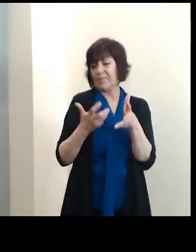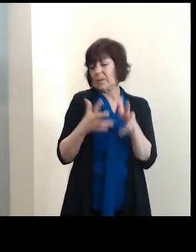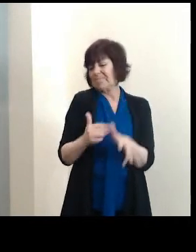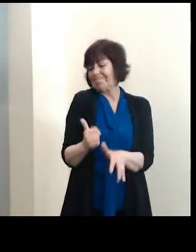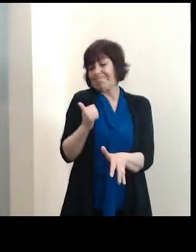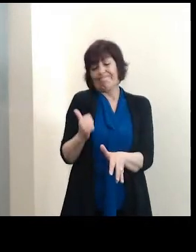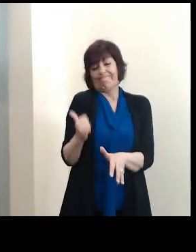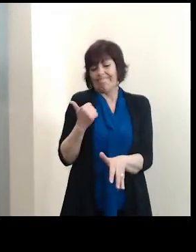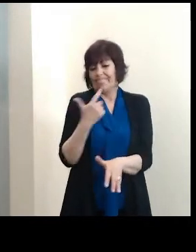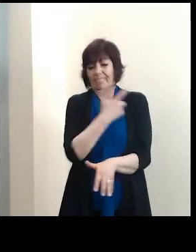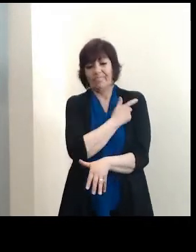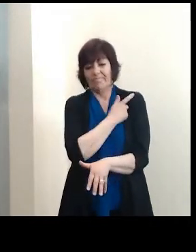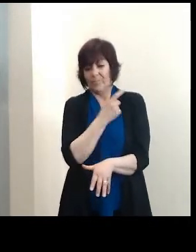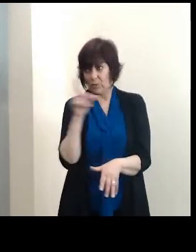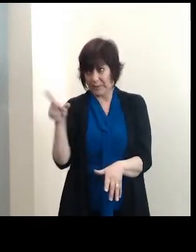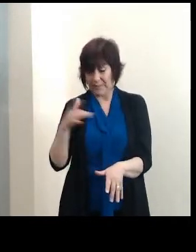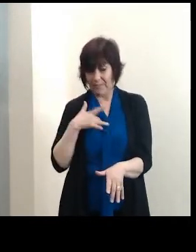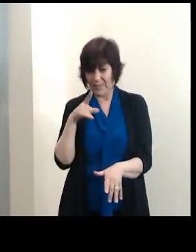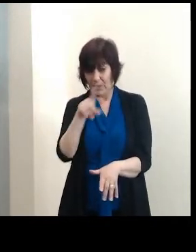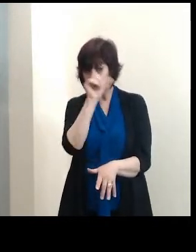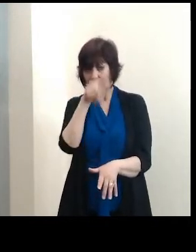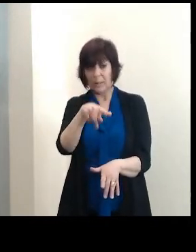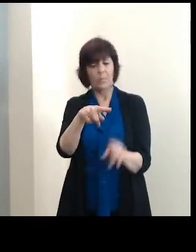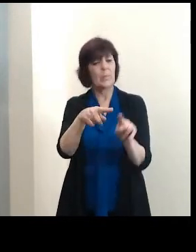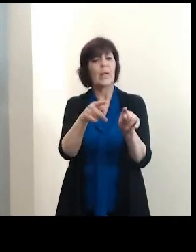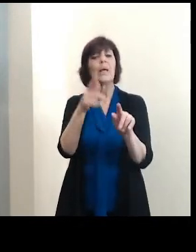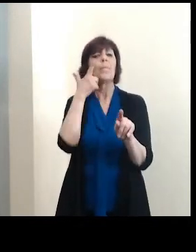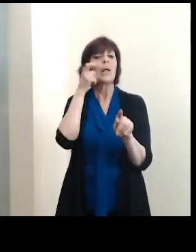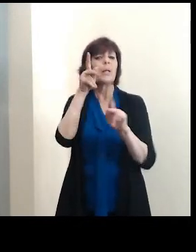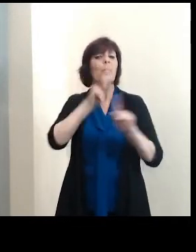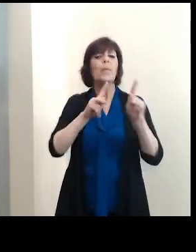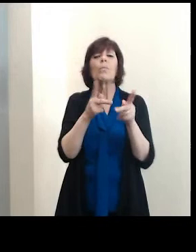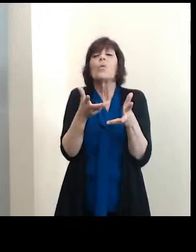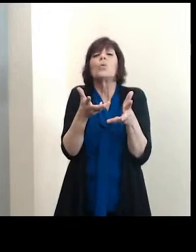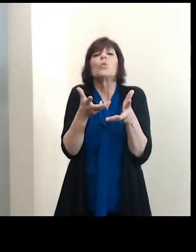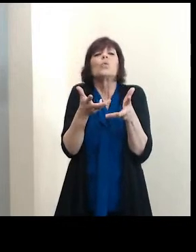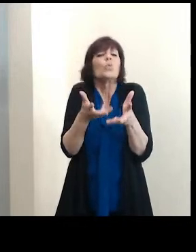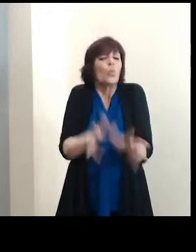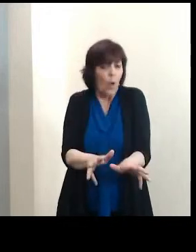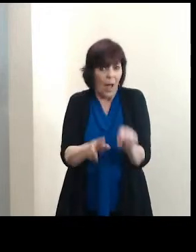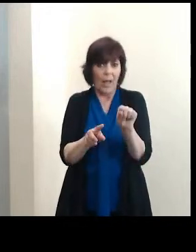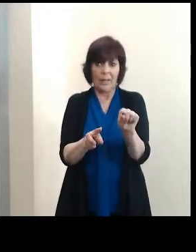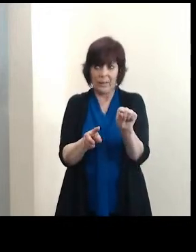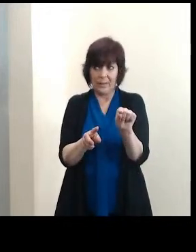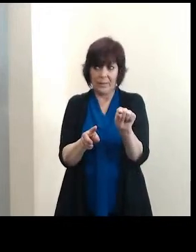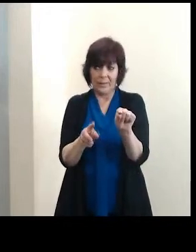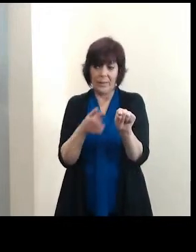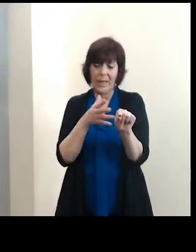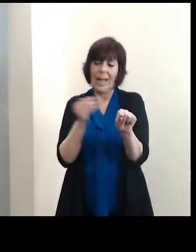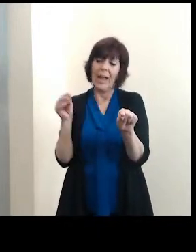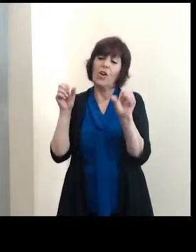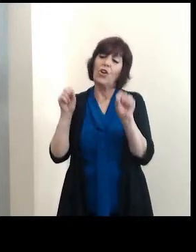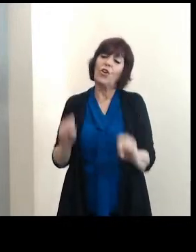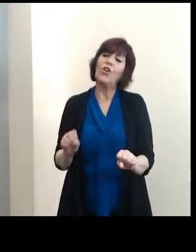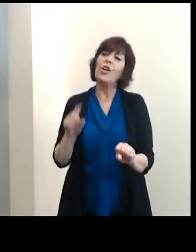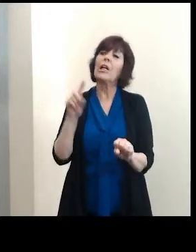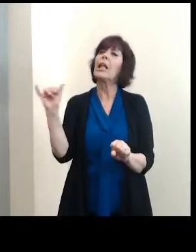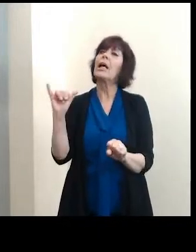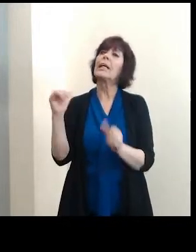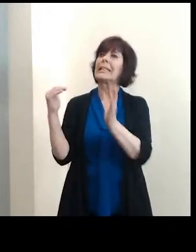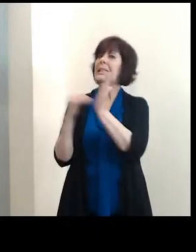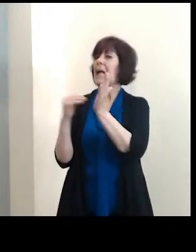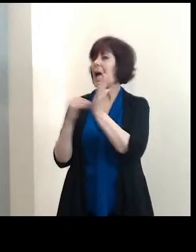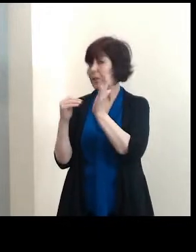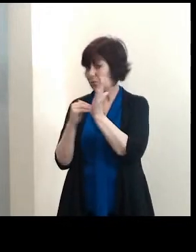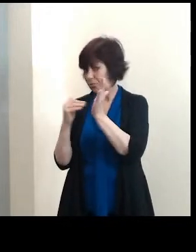of the reason, that those zip codes are not being vaccinated? And could primary care physicians getting the